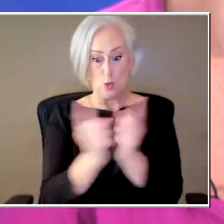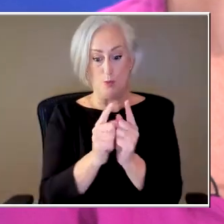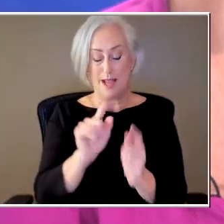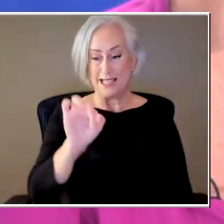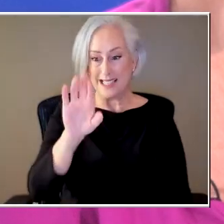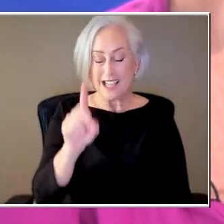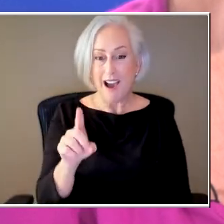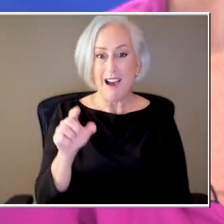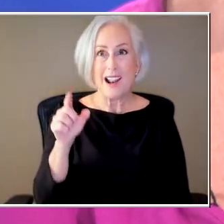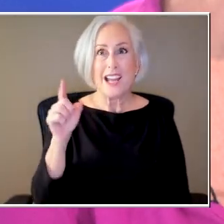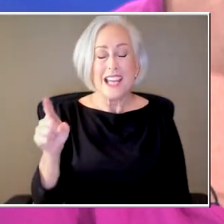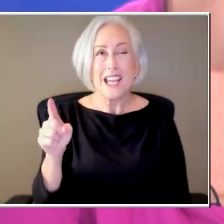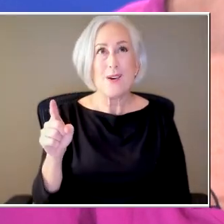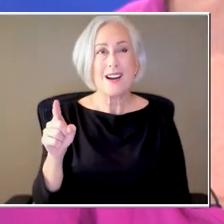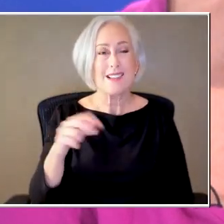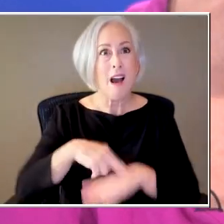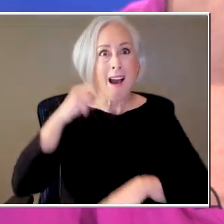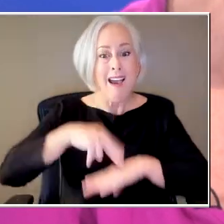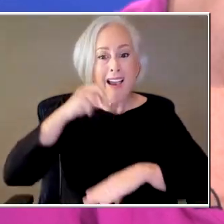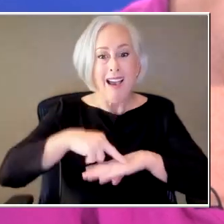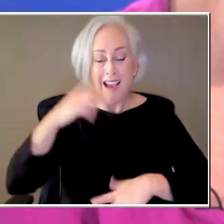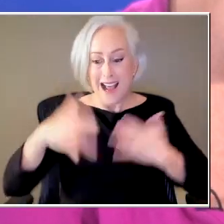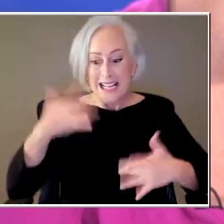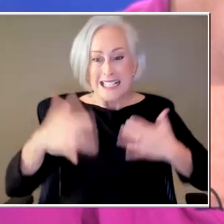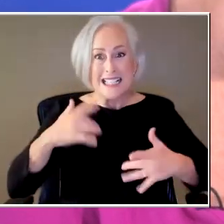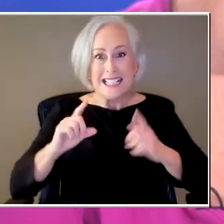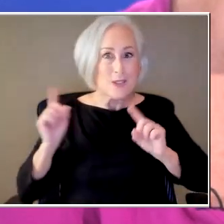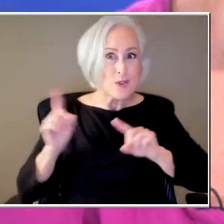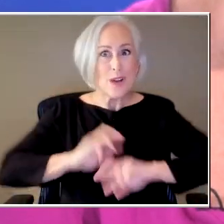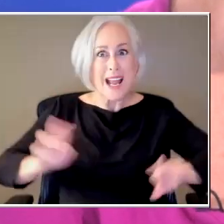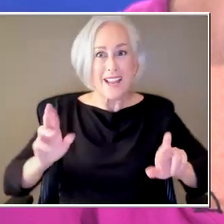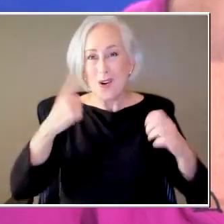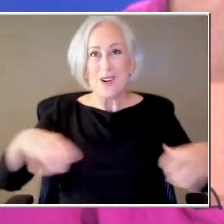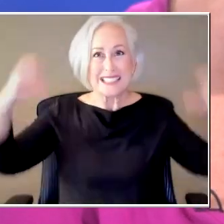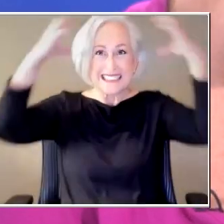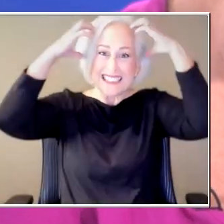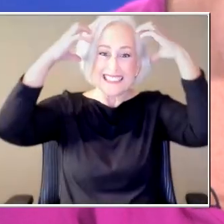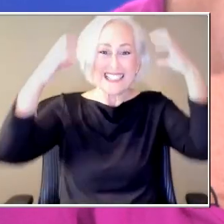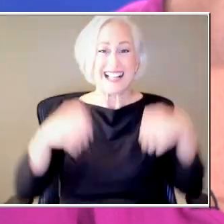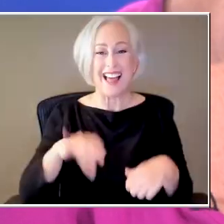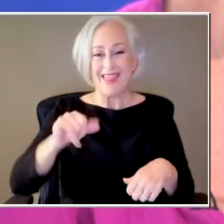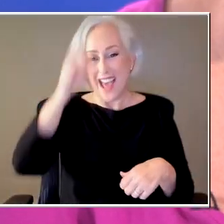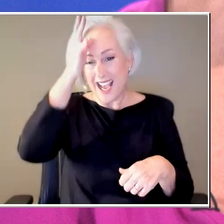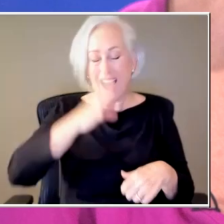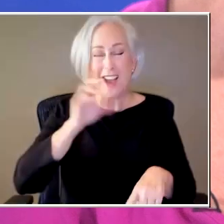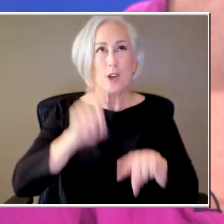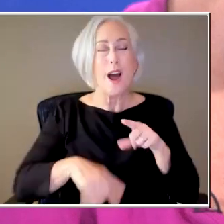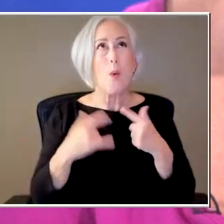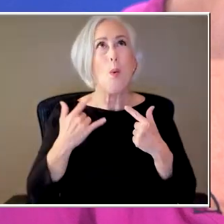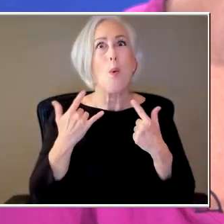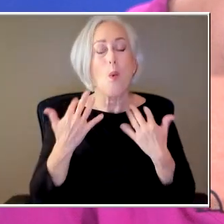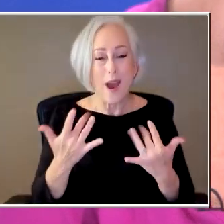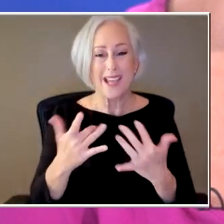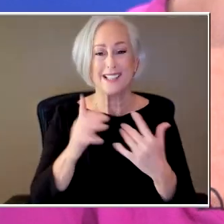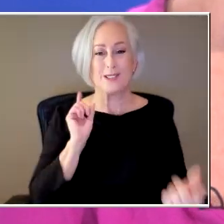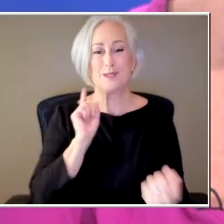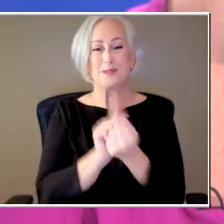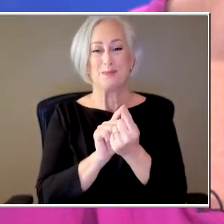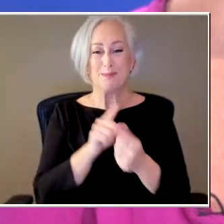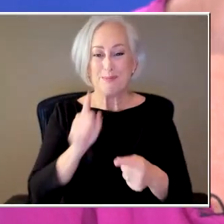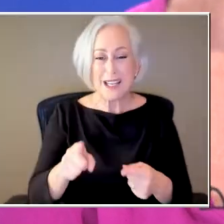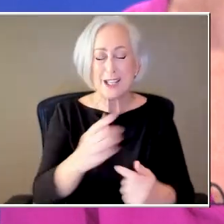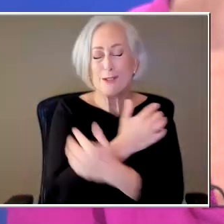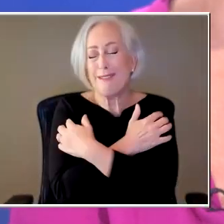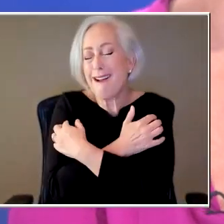kid, like waiting to go to Disneyland. I mean, this guy could not wait to get to see you and hug you and